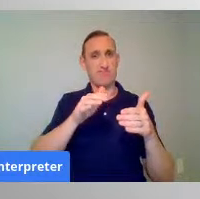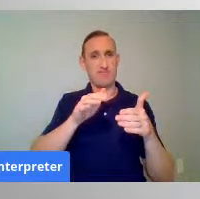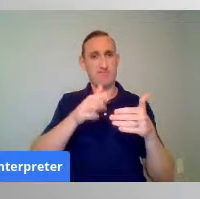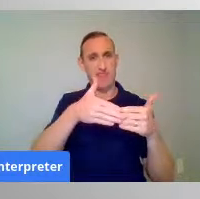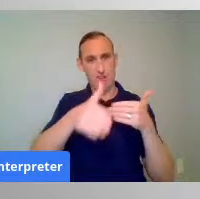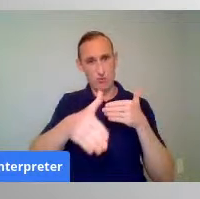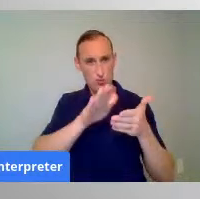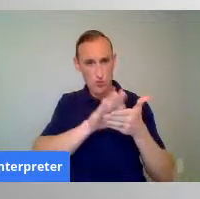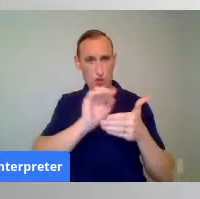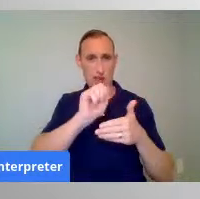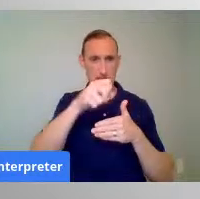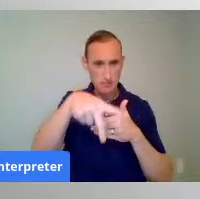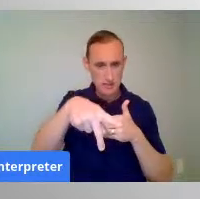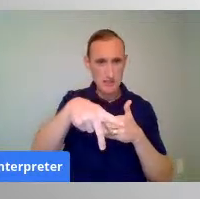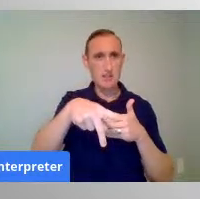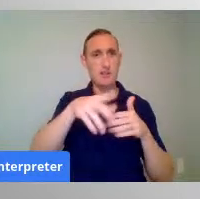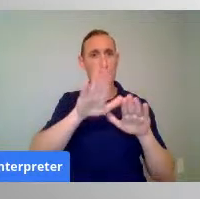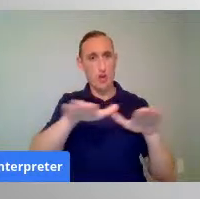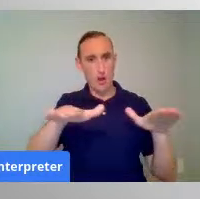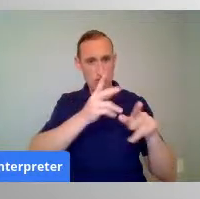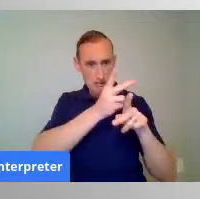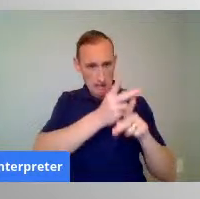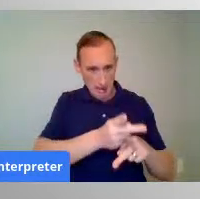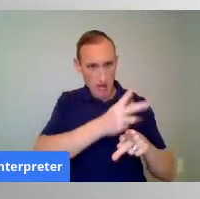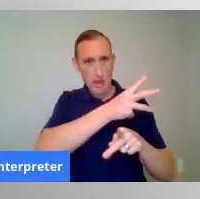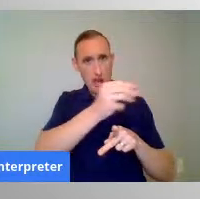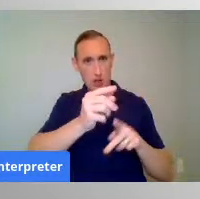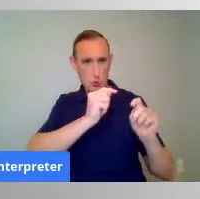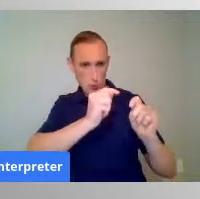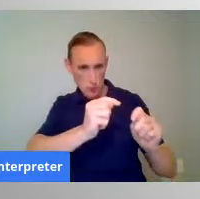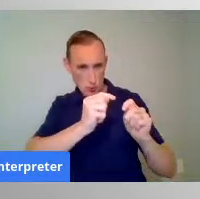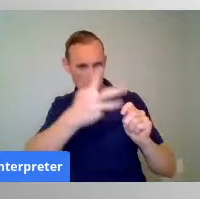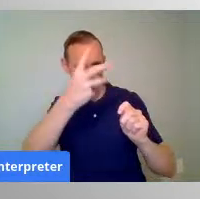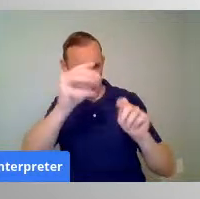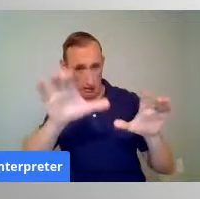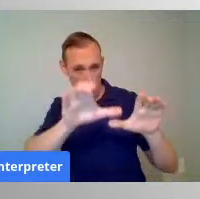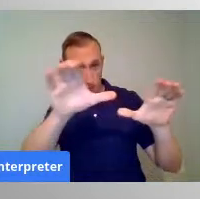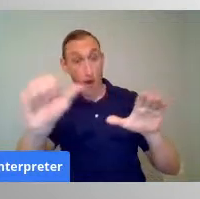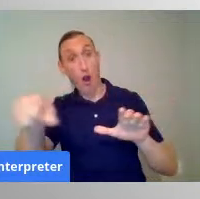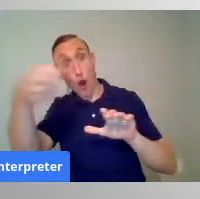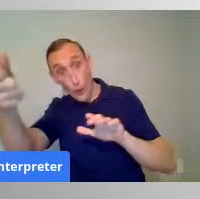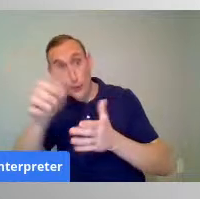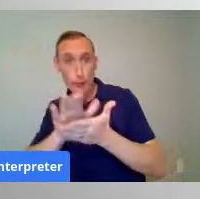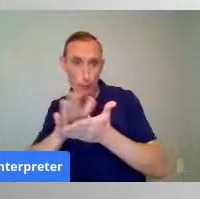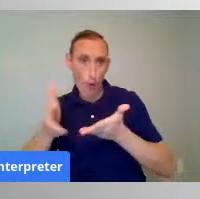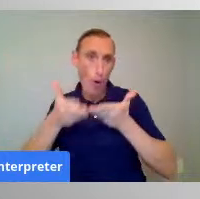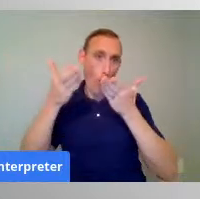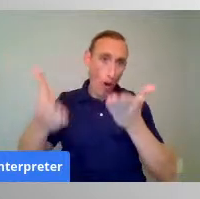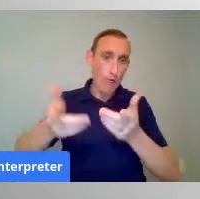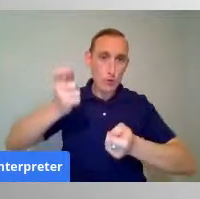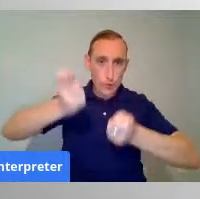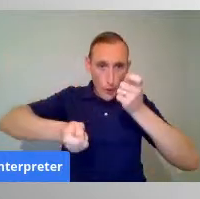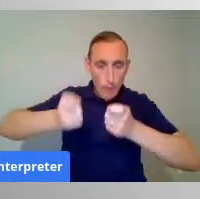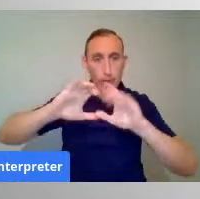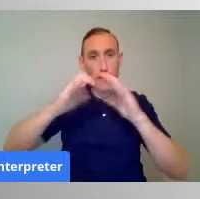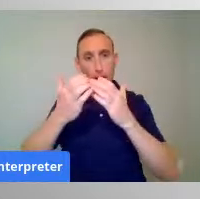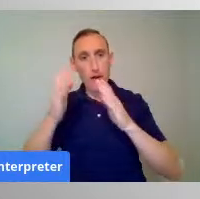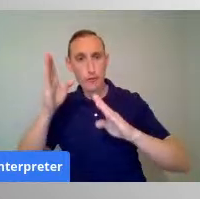outdoor activities. But then for others, they may have a drumming class, karate and